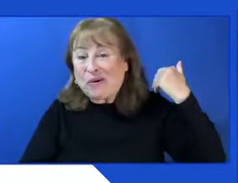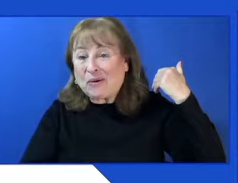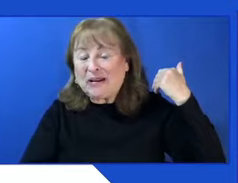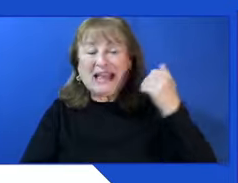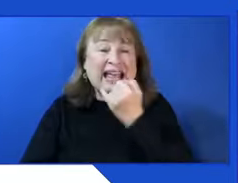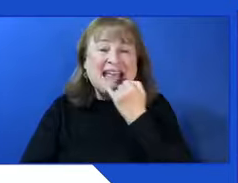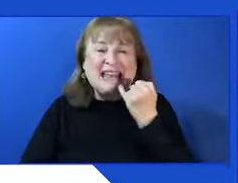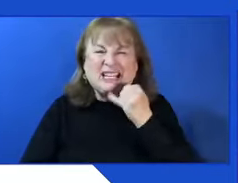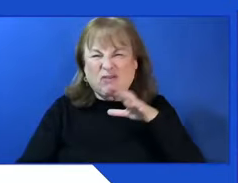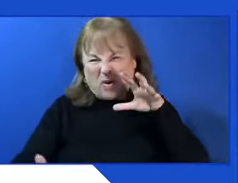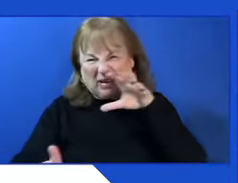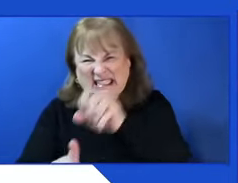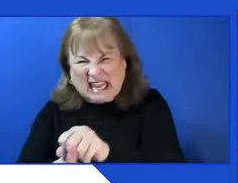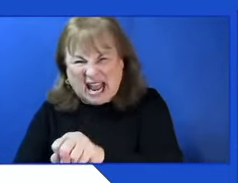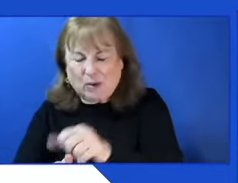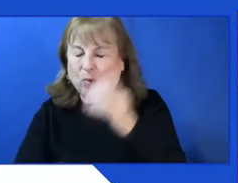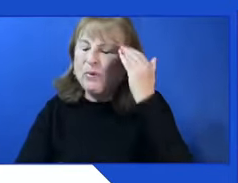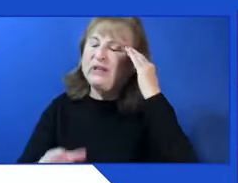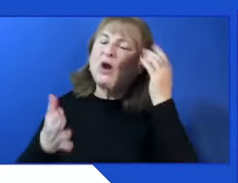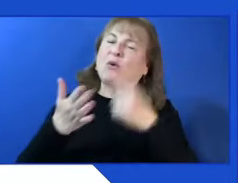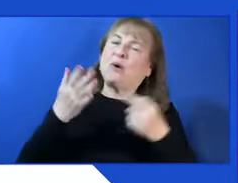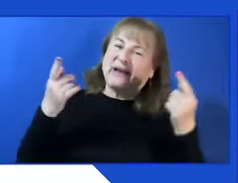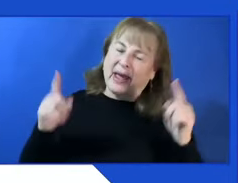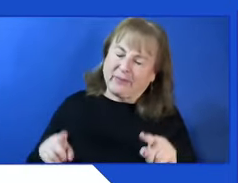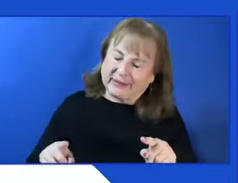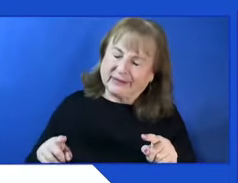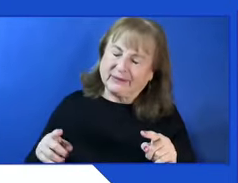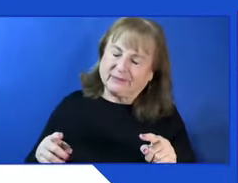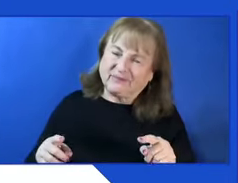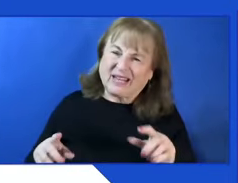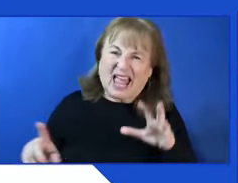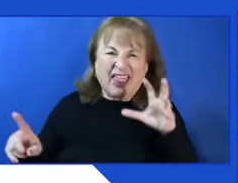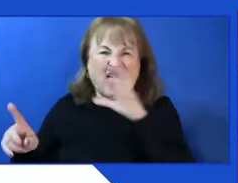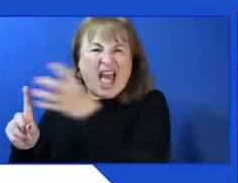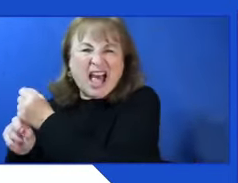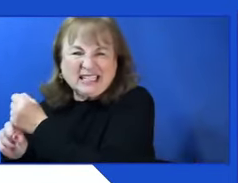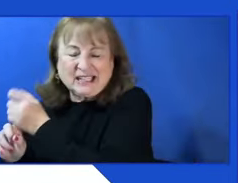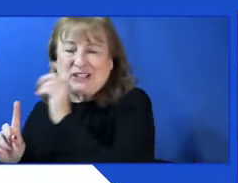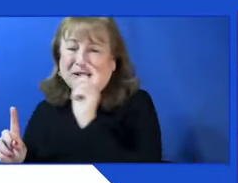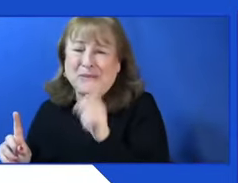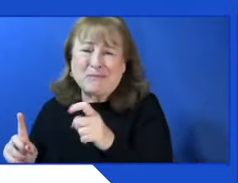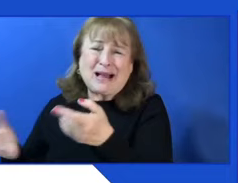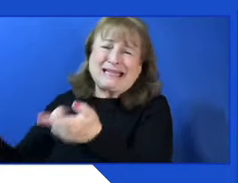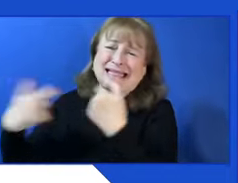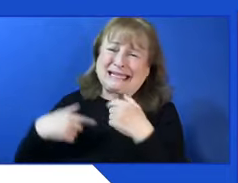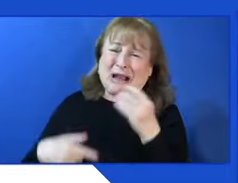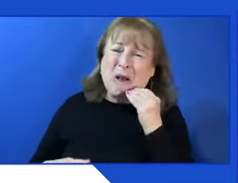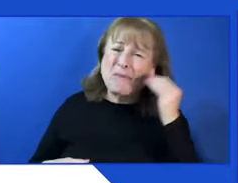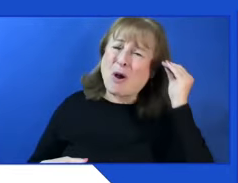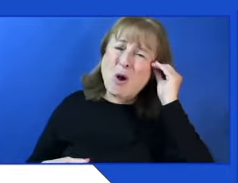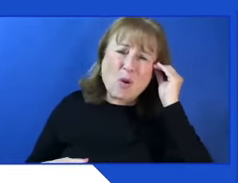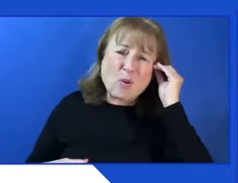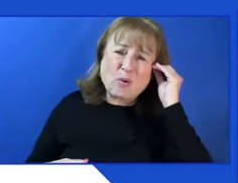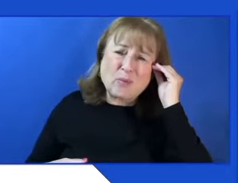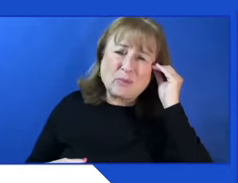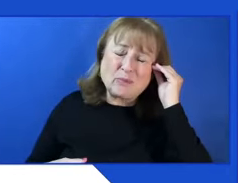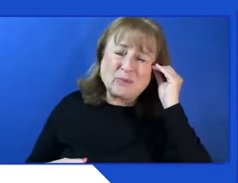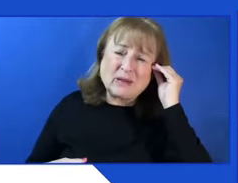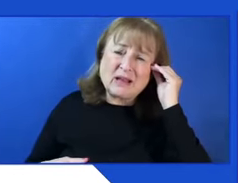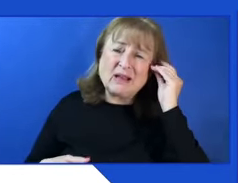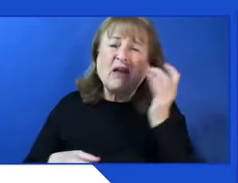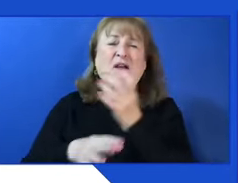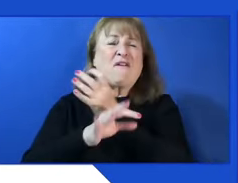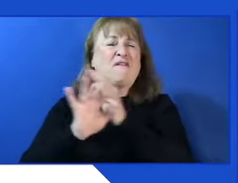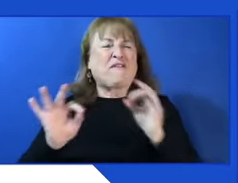Israel was attacked. We know what happened. The hostages must come home. Free